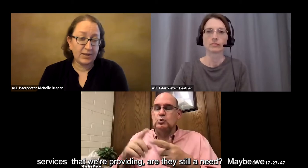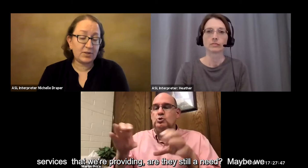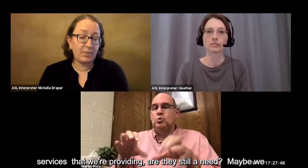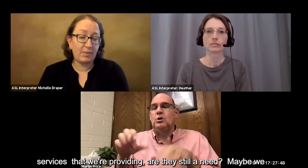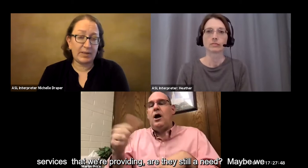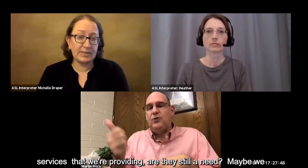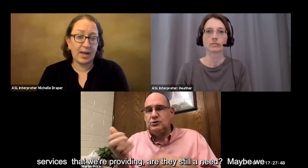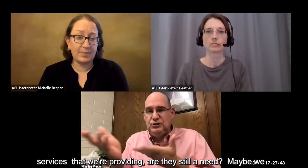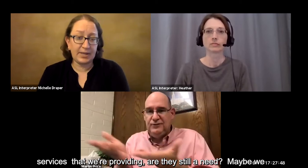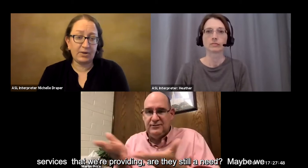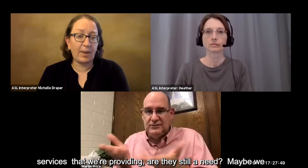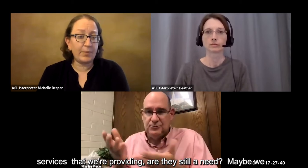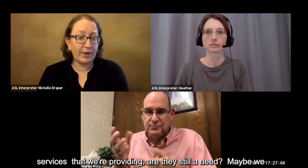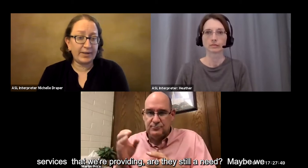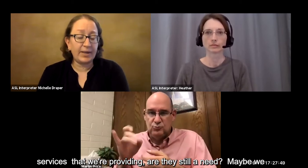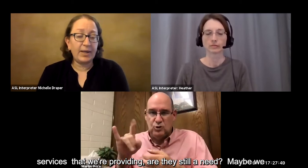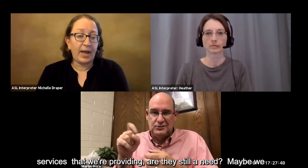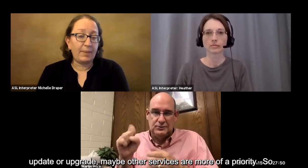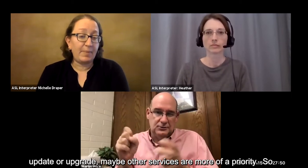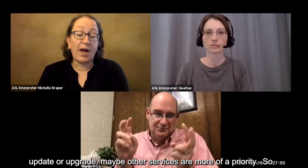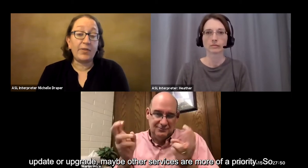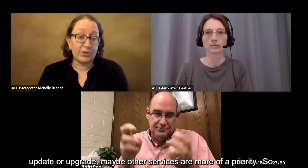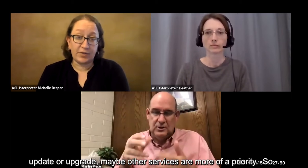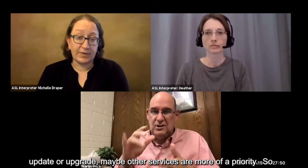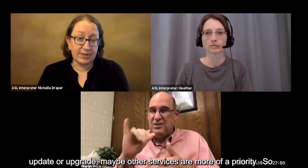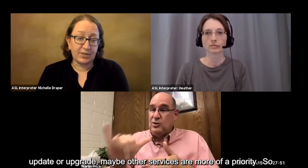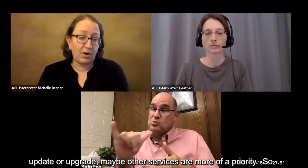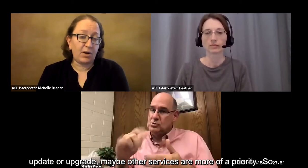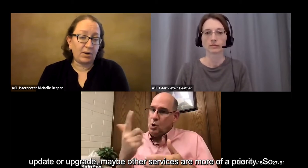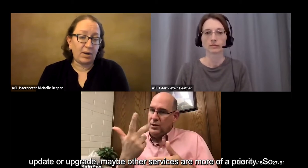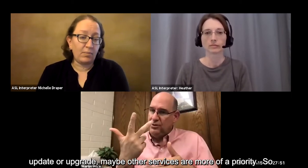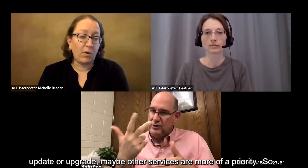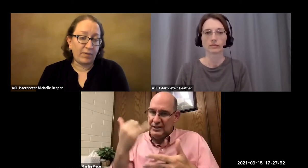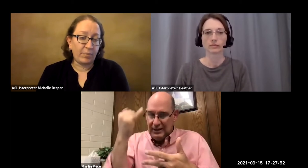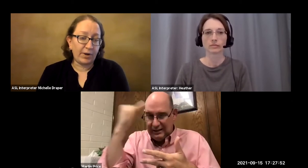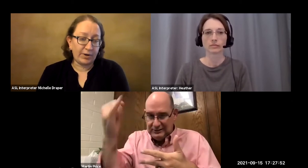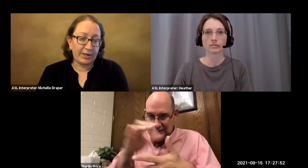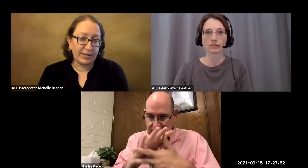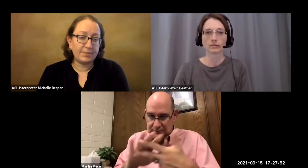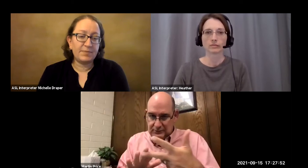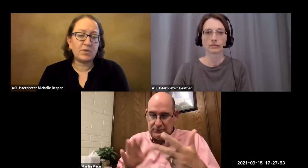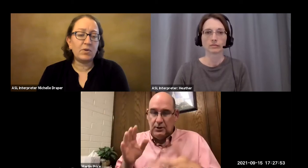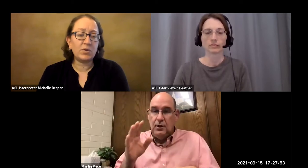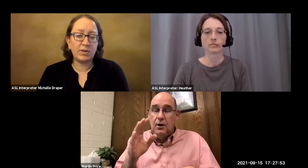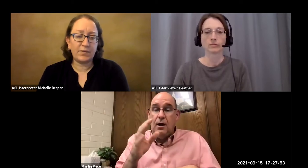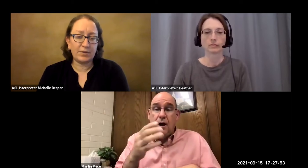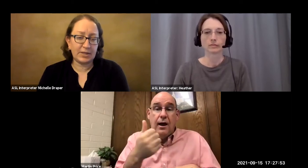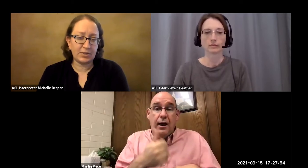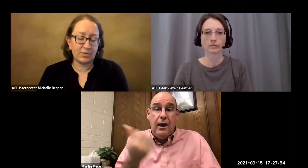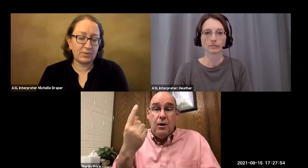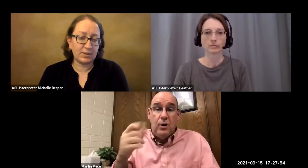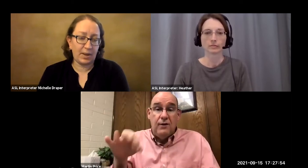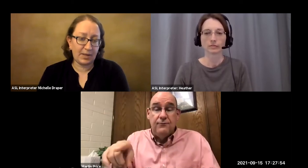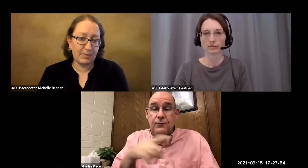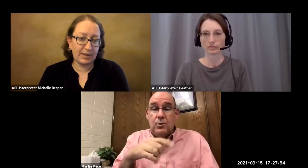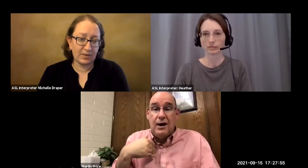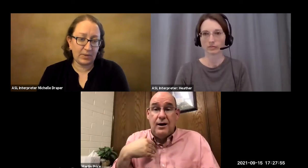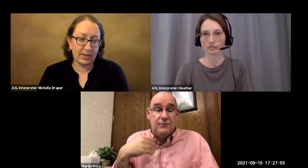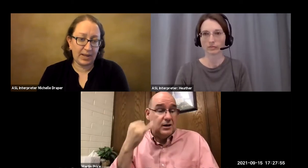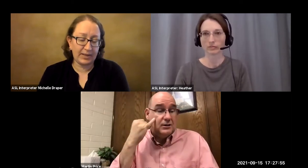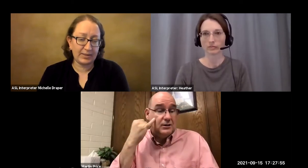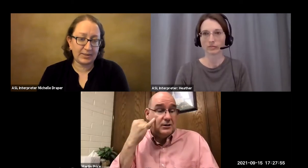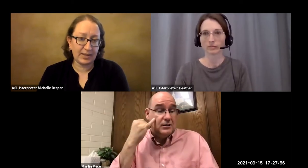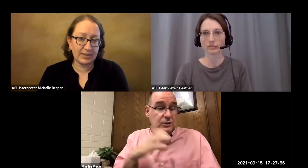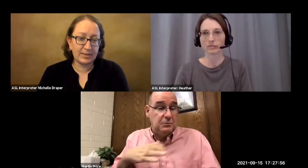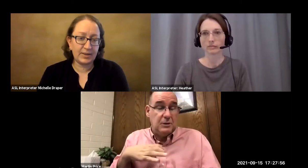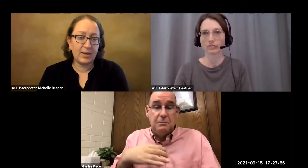need? So maybe we need to update or upgrade, and maybe other services are more of a priority need. So those were the first initial committees that